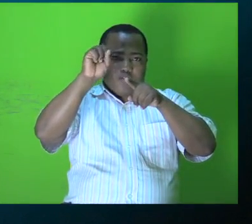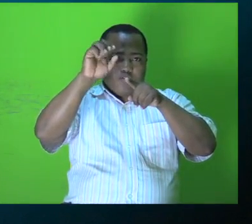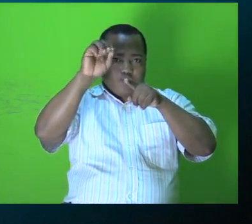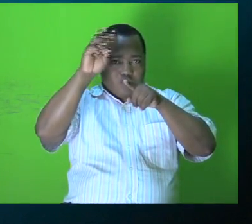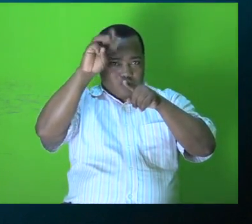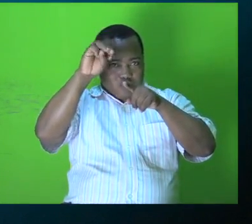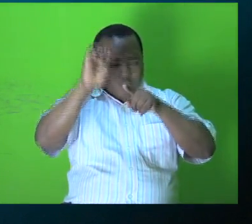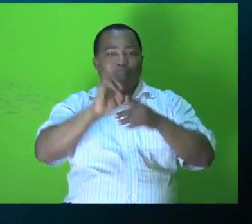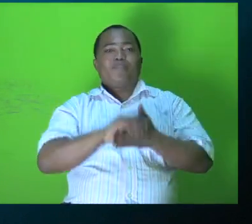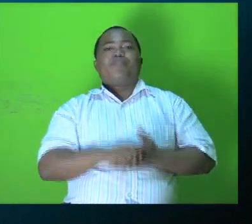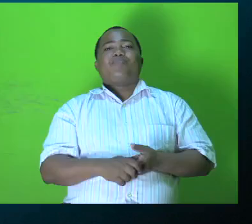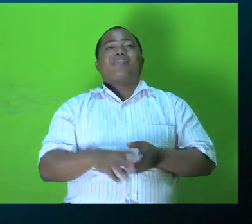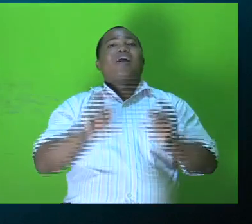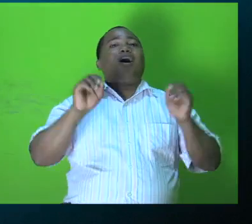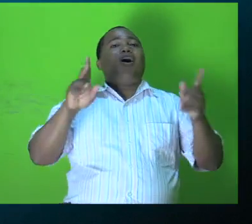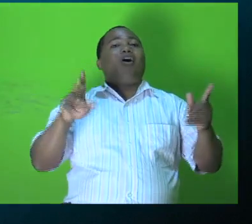dears,